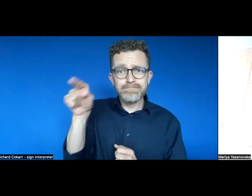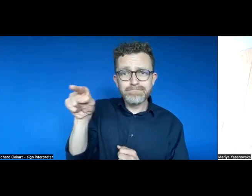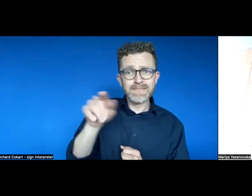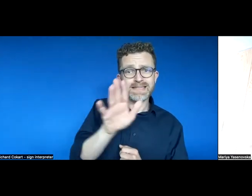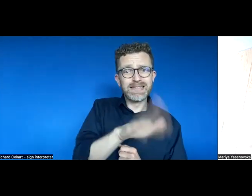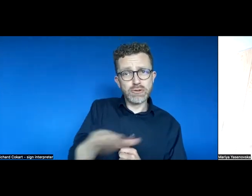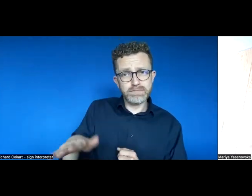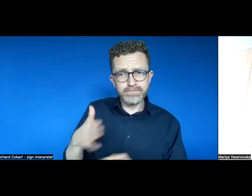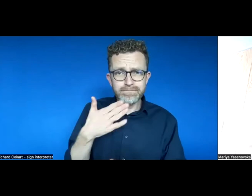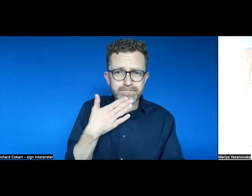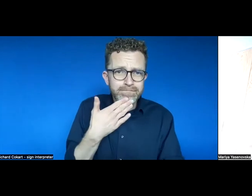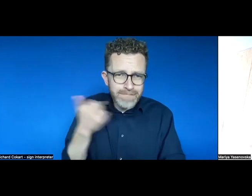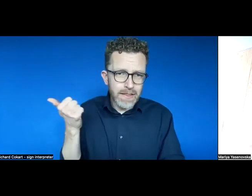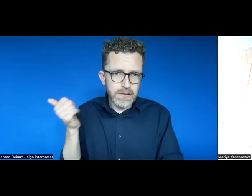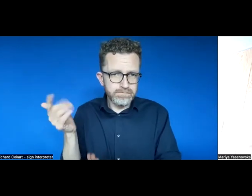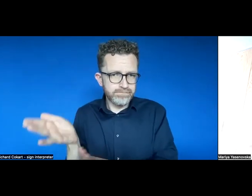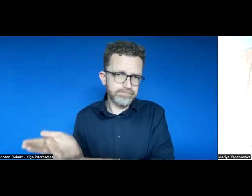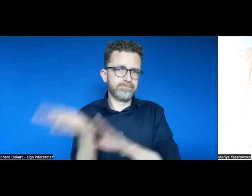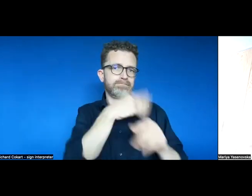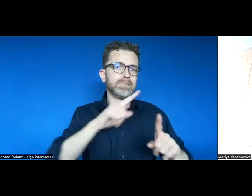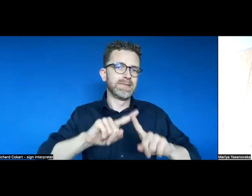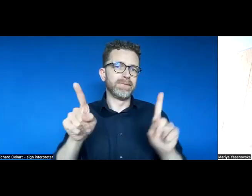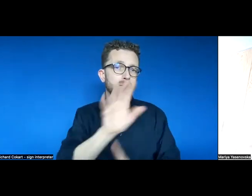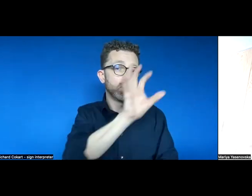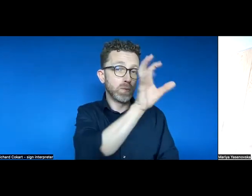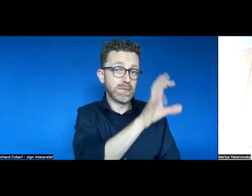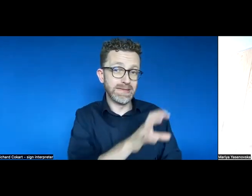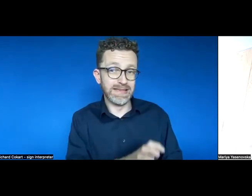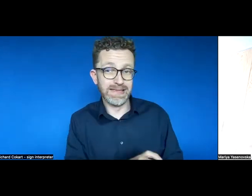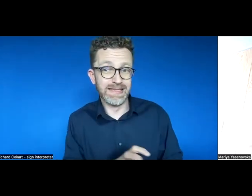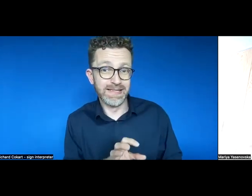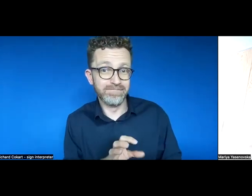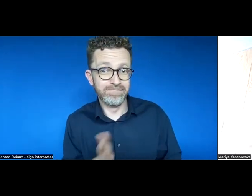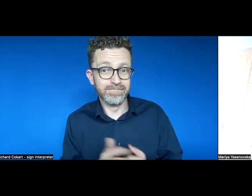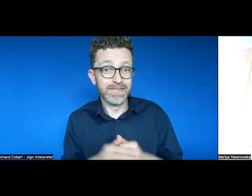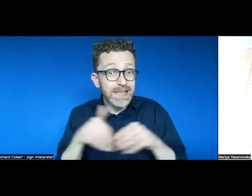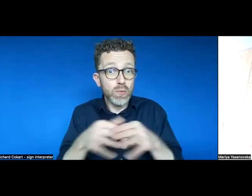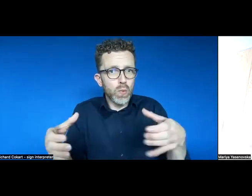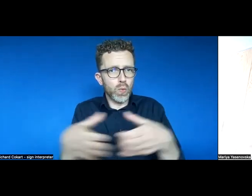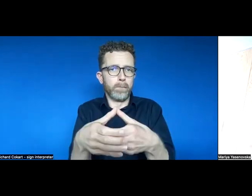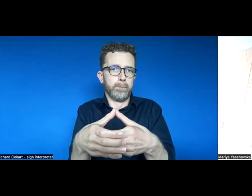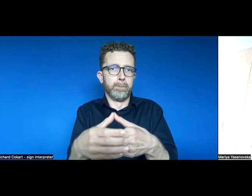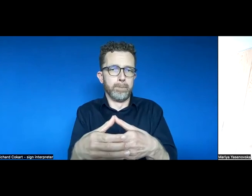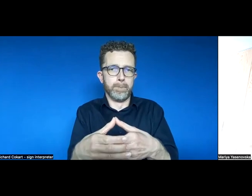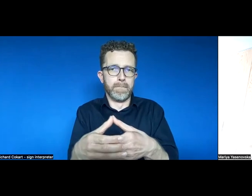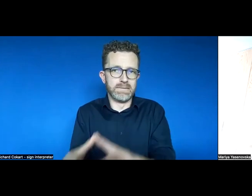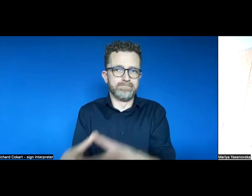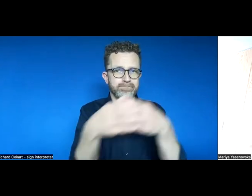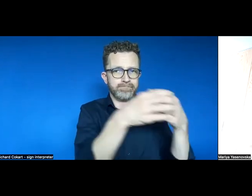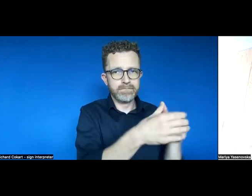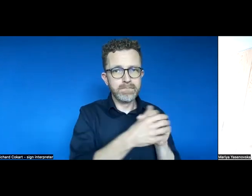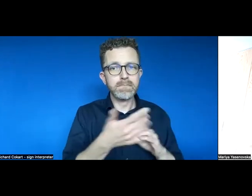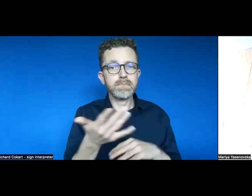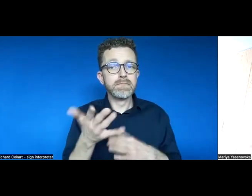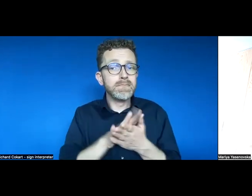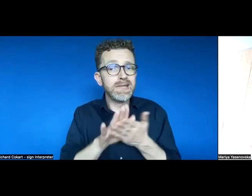it means that the privilege is for removing children from institution to institution, or